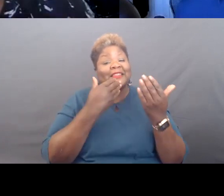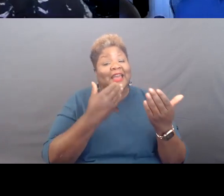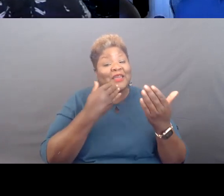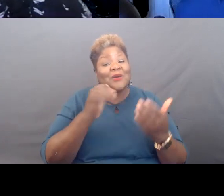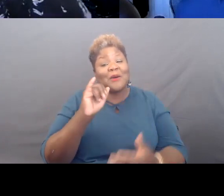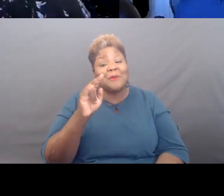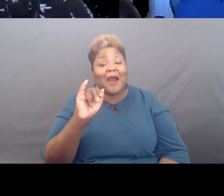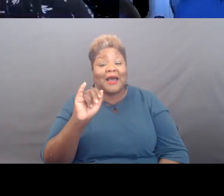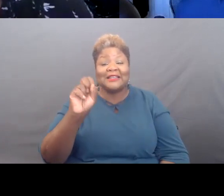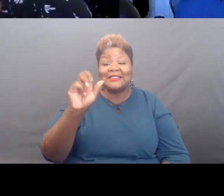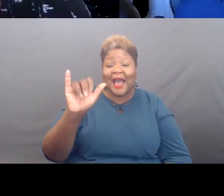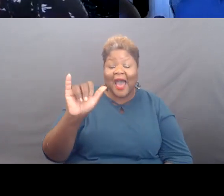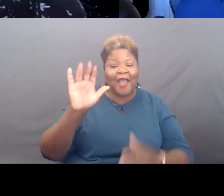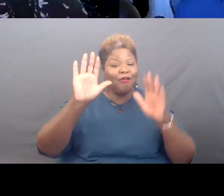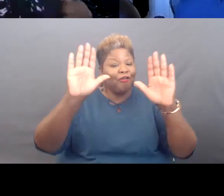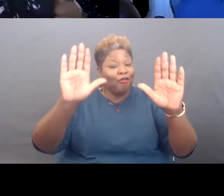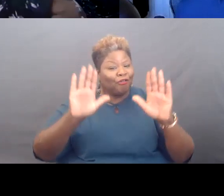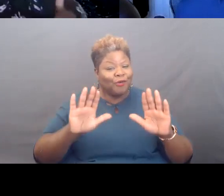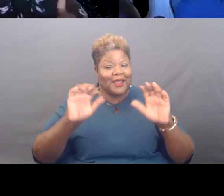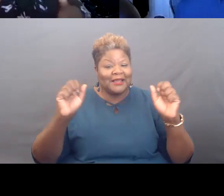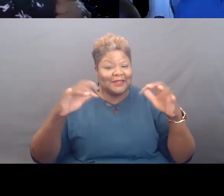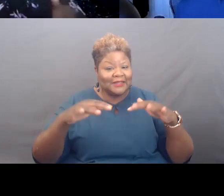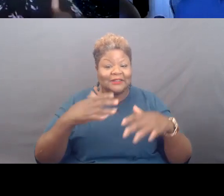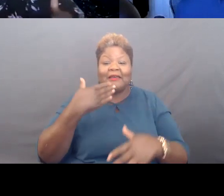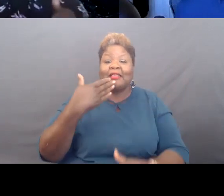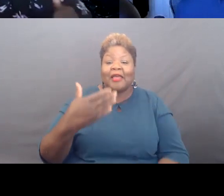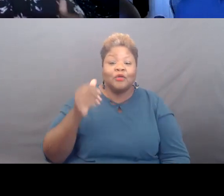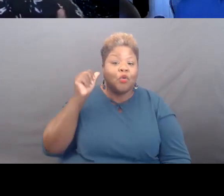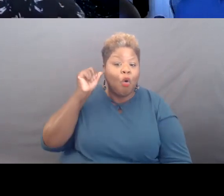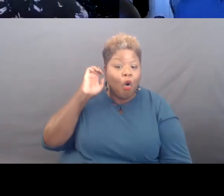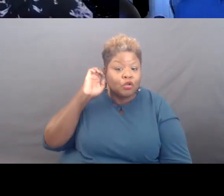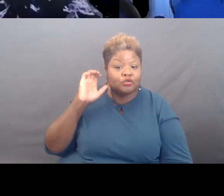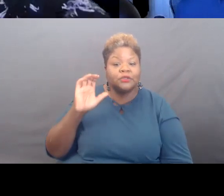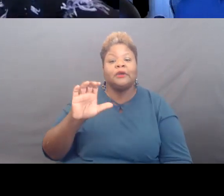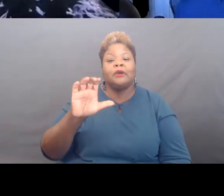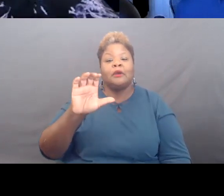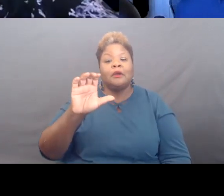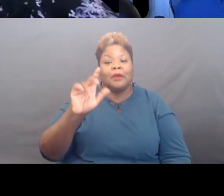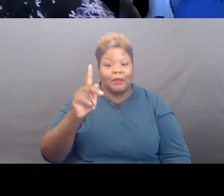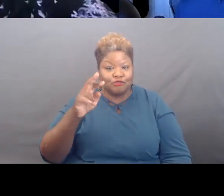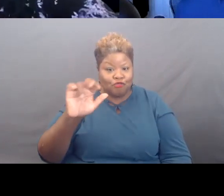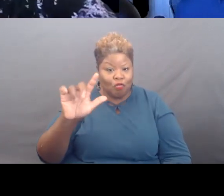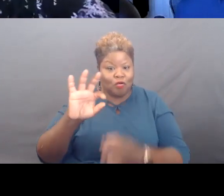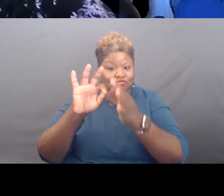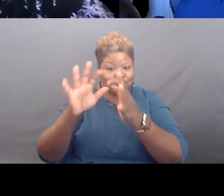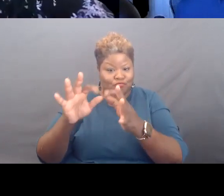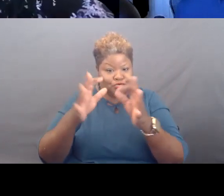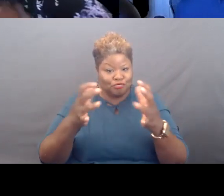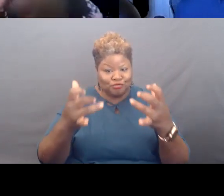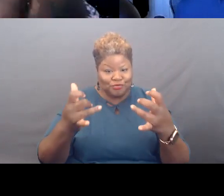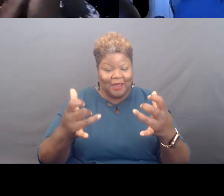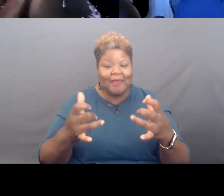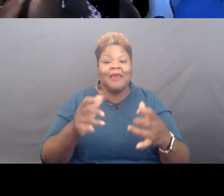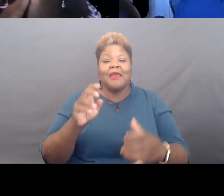and Sai. Great session. Thank you to Audrey and Crystal for interpreting today and Marissa